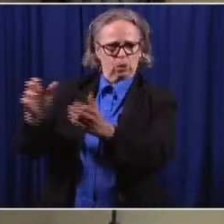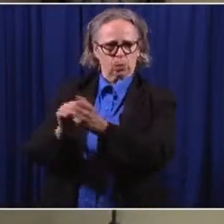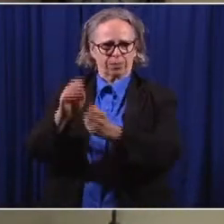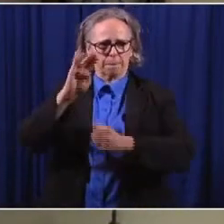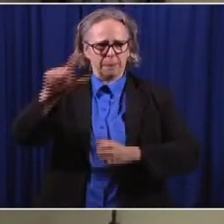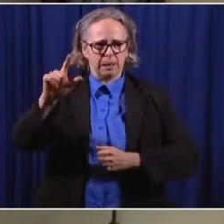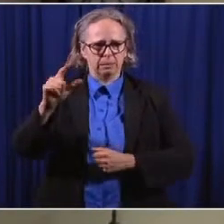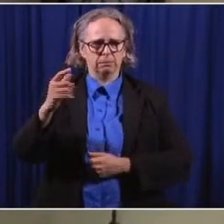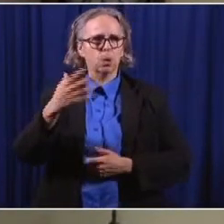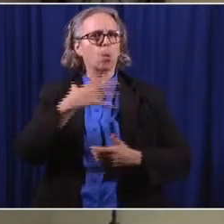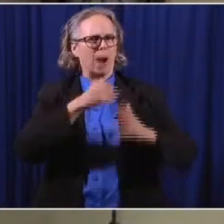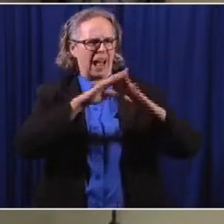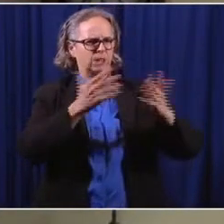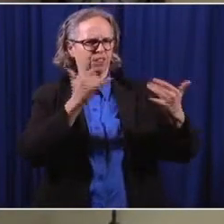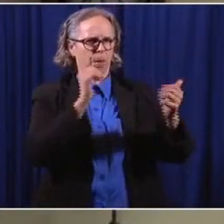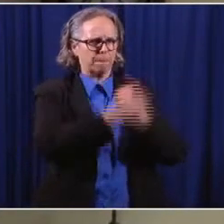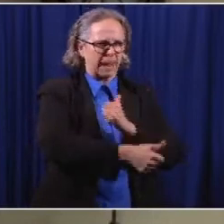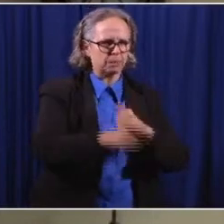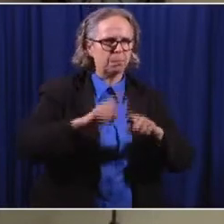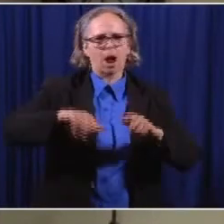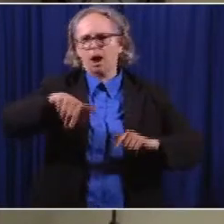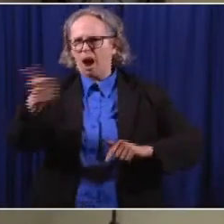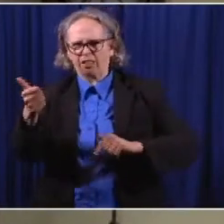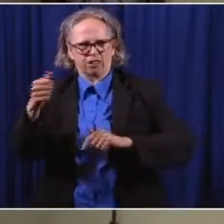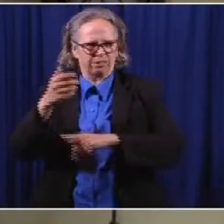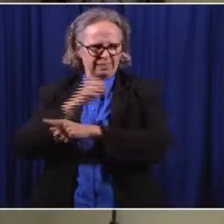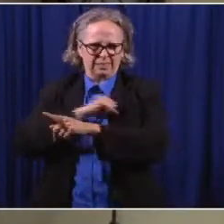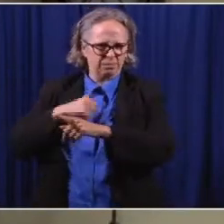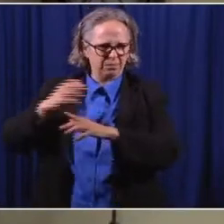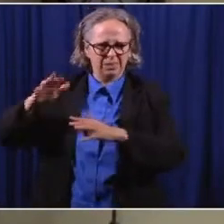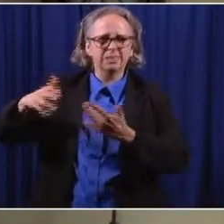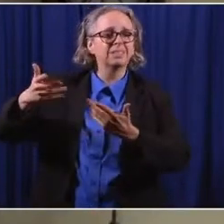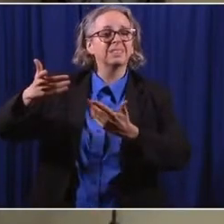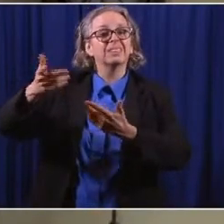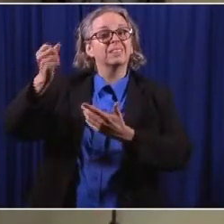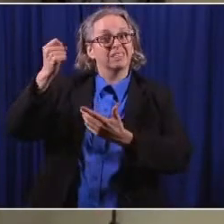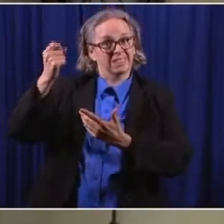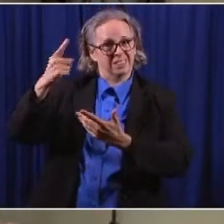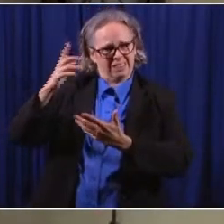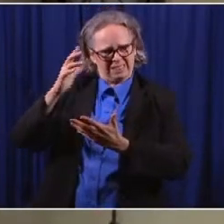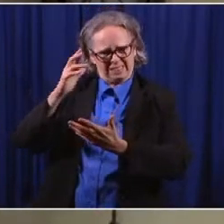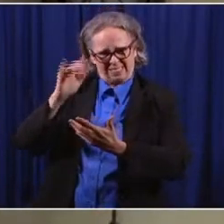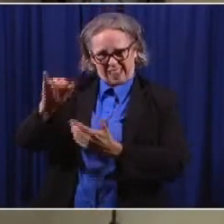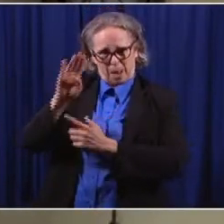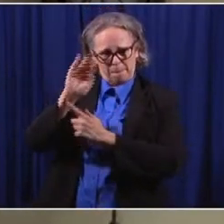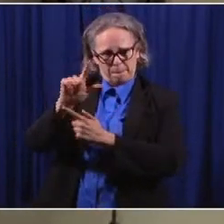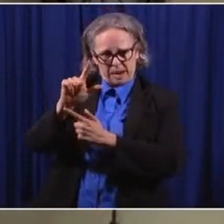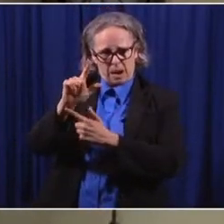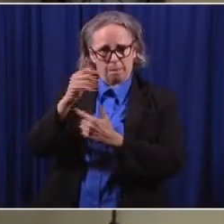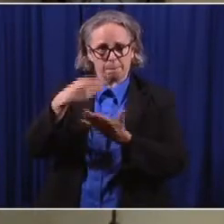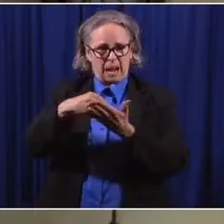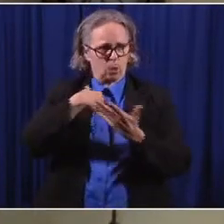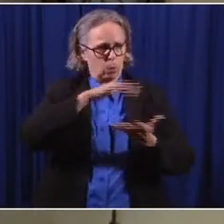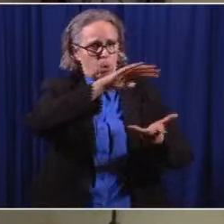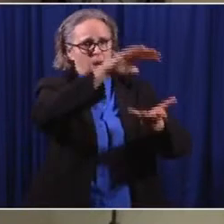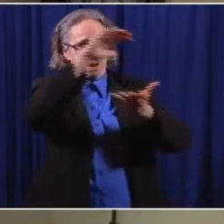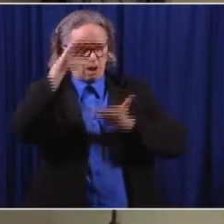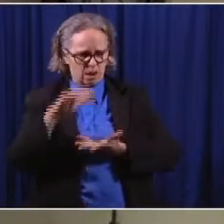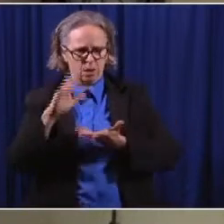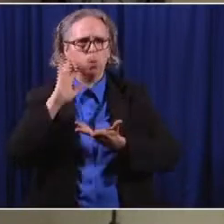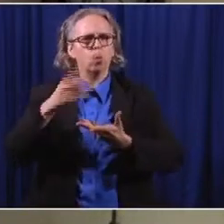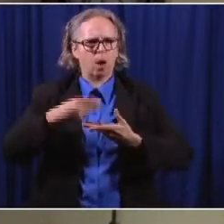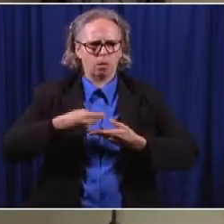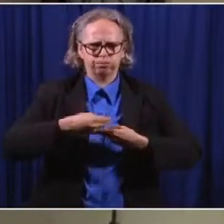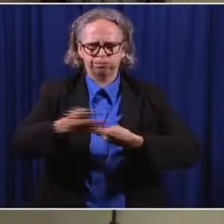the attitude in my administration that this money, all of it, should go out to the local communities. And we have done